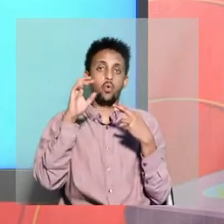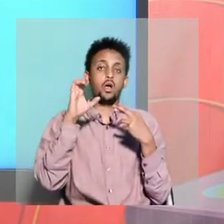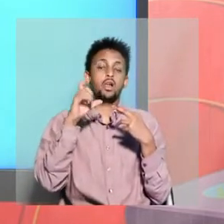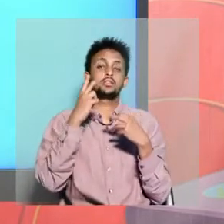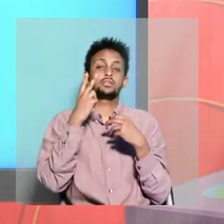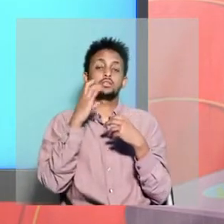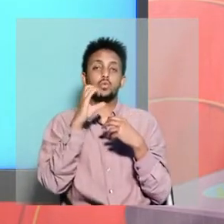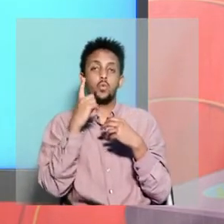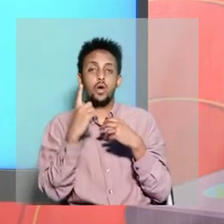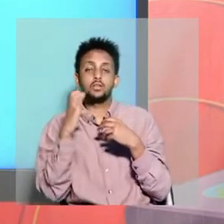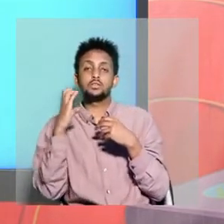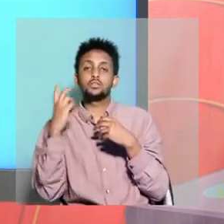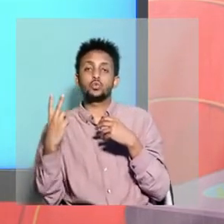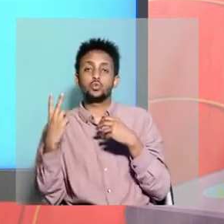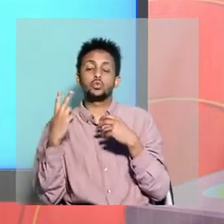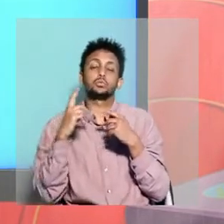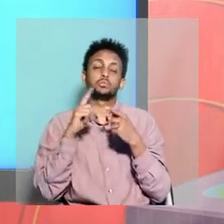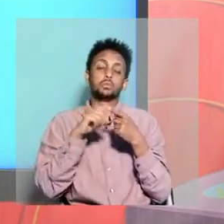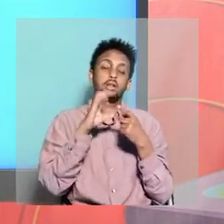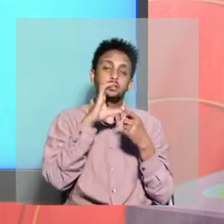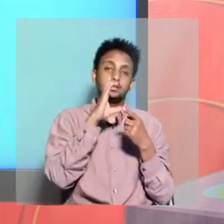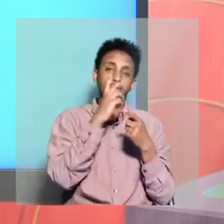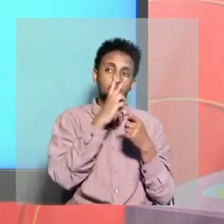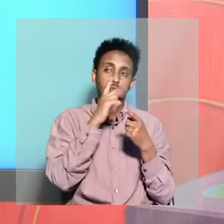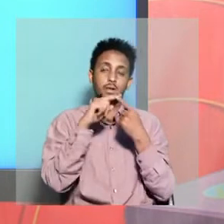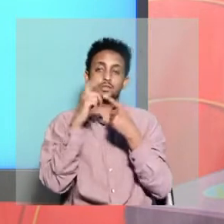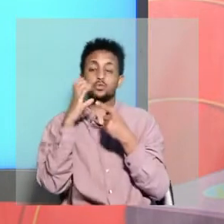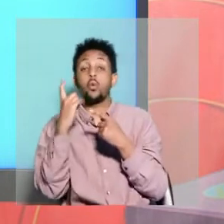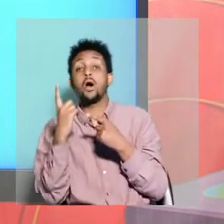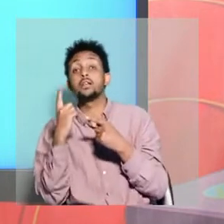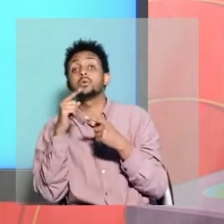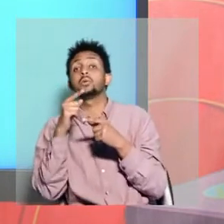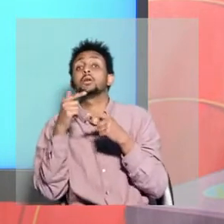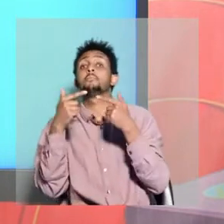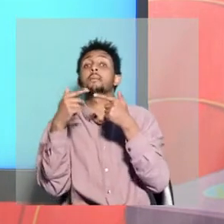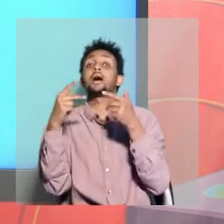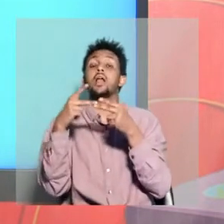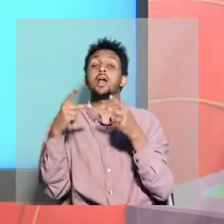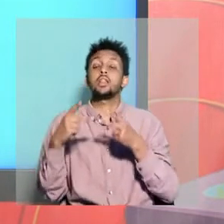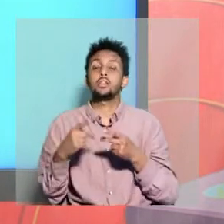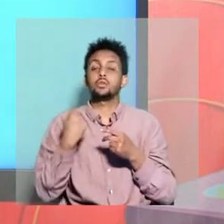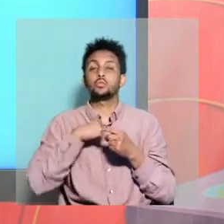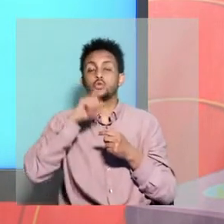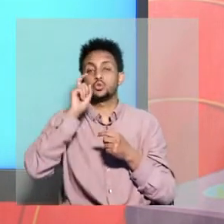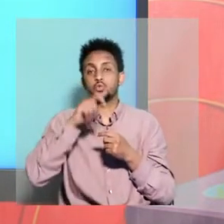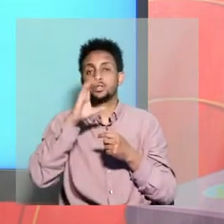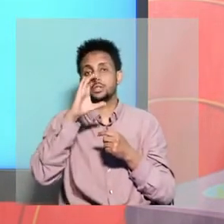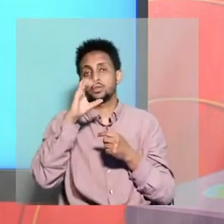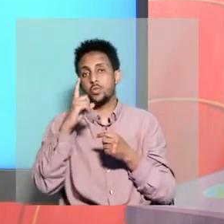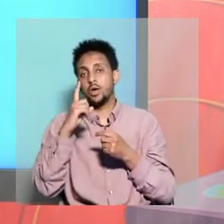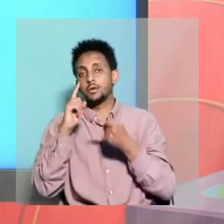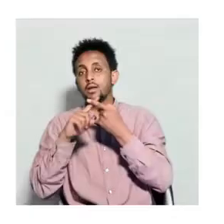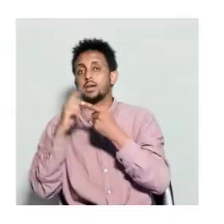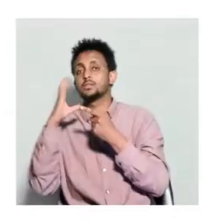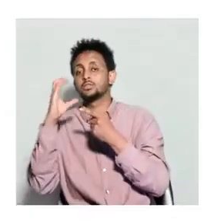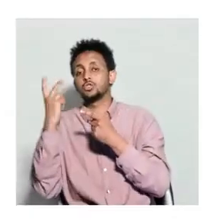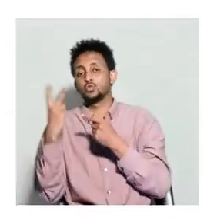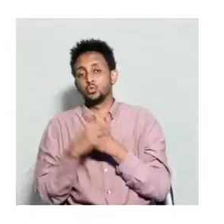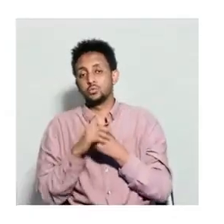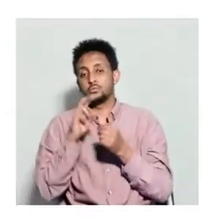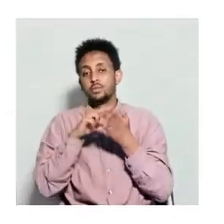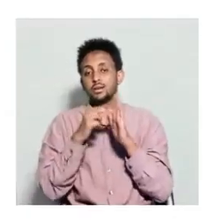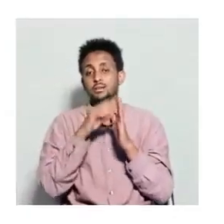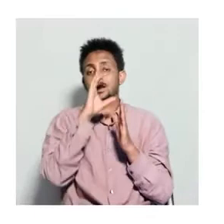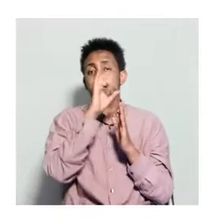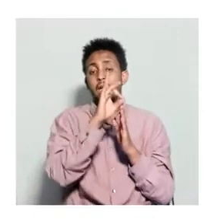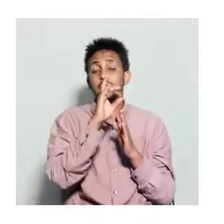C2 over C1 plus C2. But in this case, since it is a parallel combination, you should have to use C1 plus C2, meaning